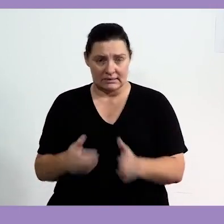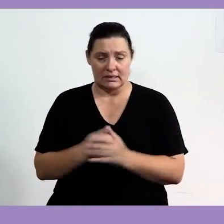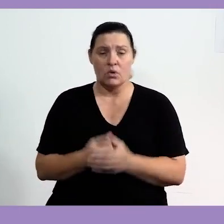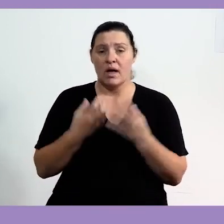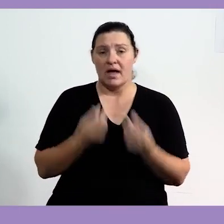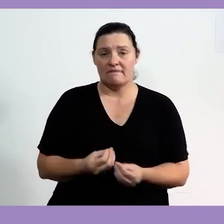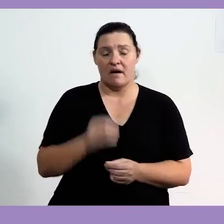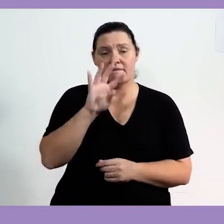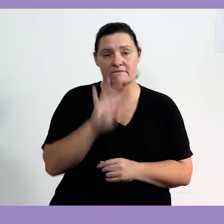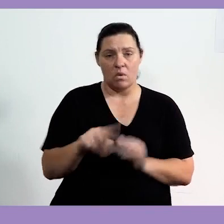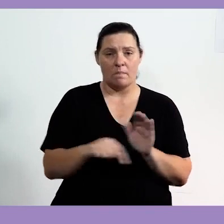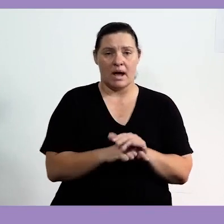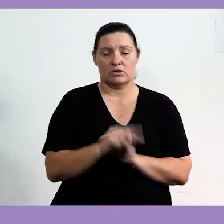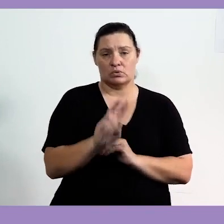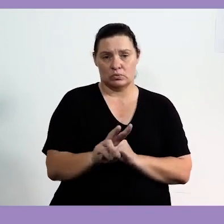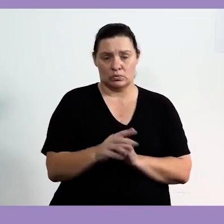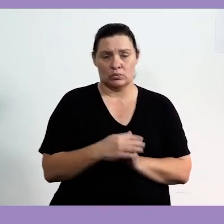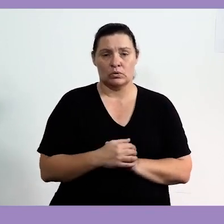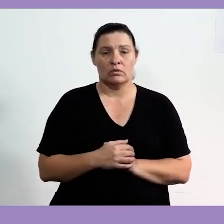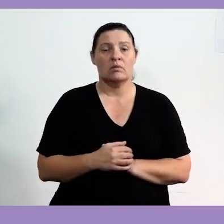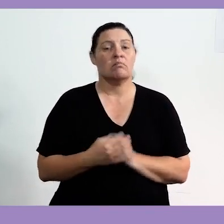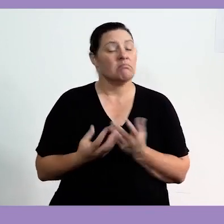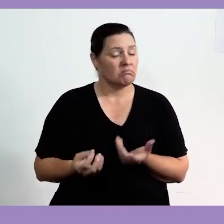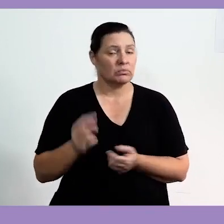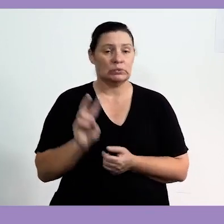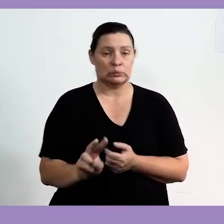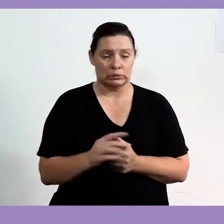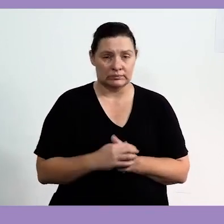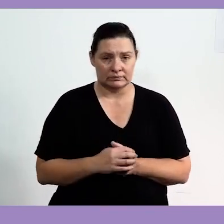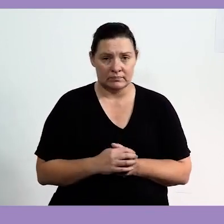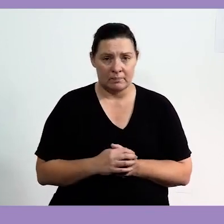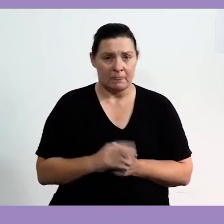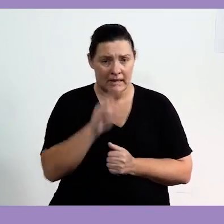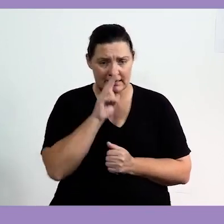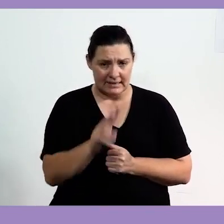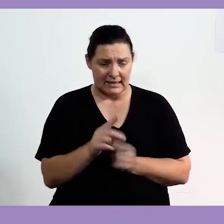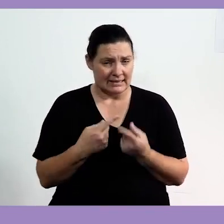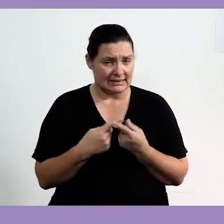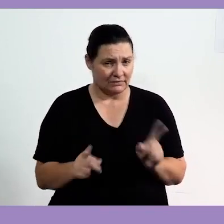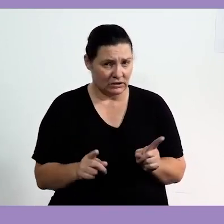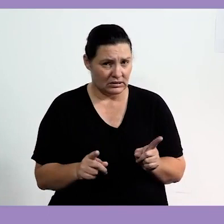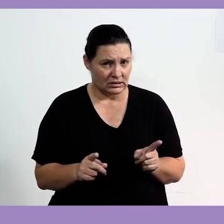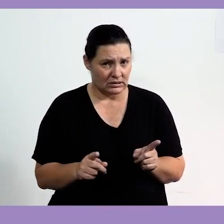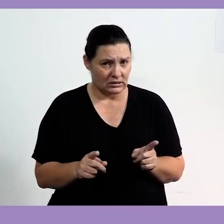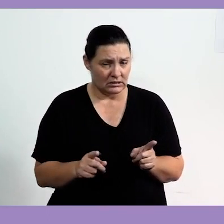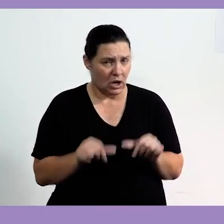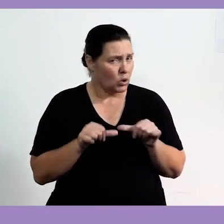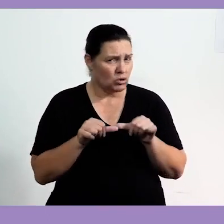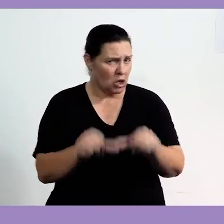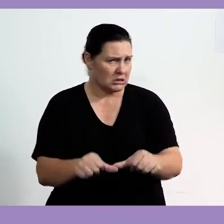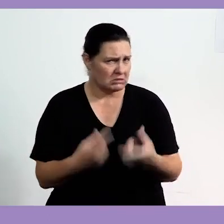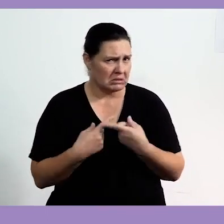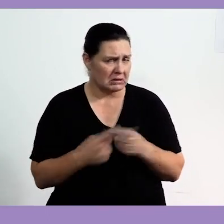the next one, we have 4 minus 2, which is 2. Can you see that the difference there is no